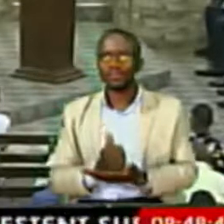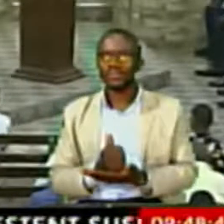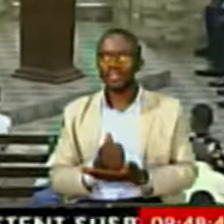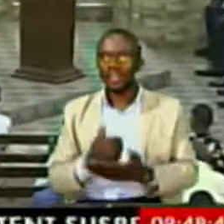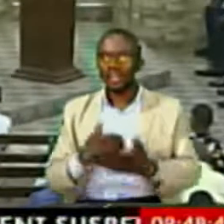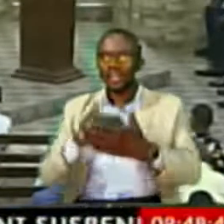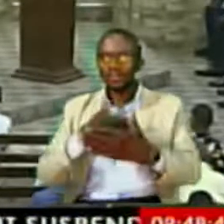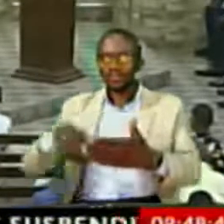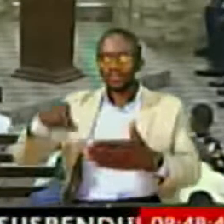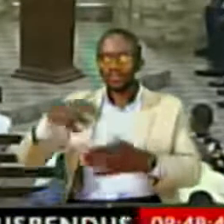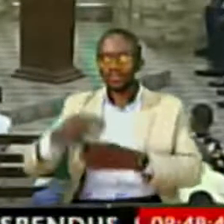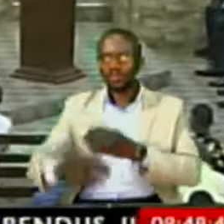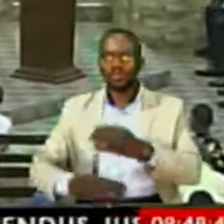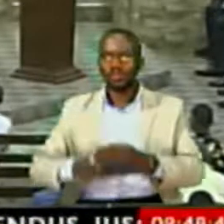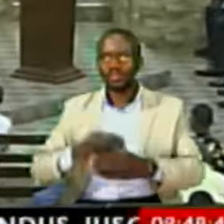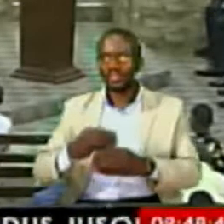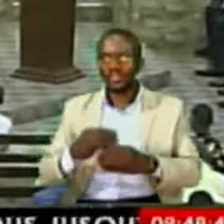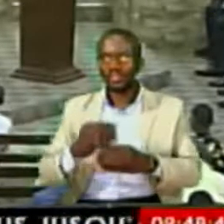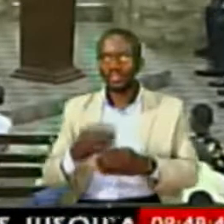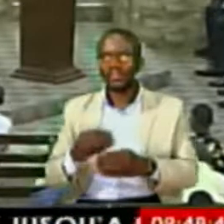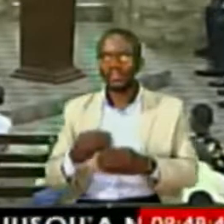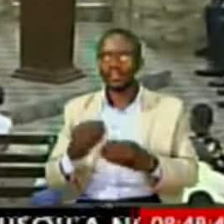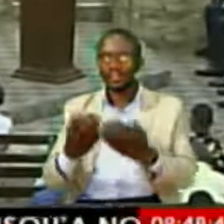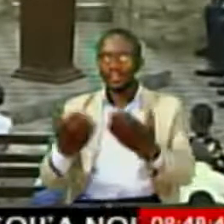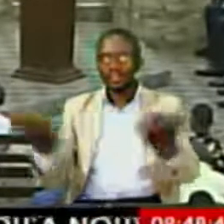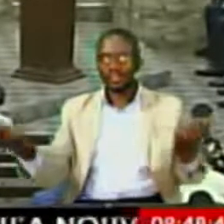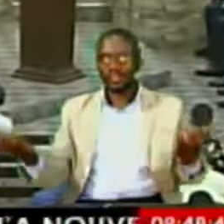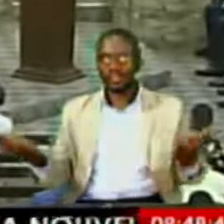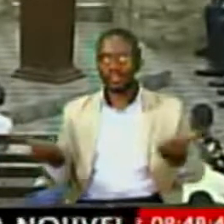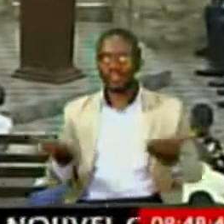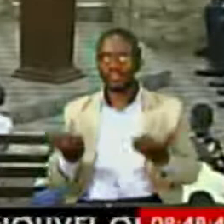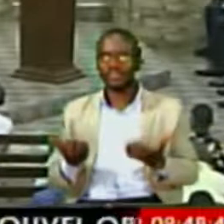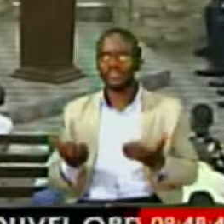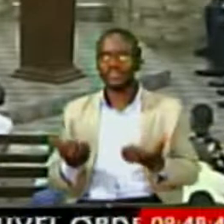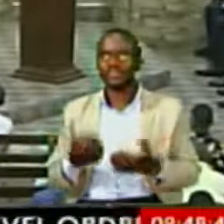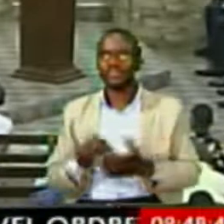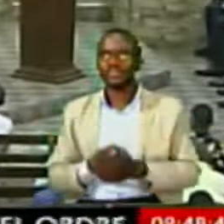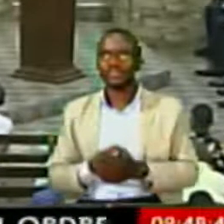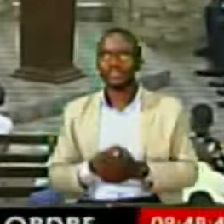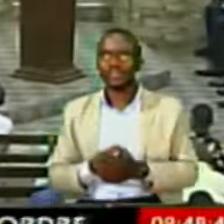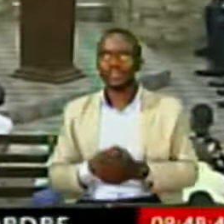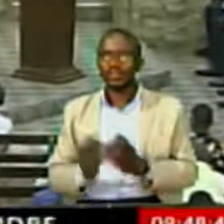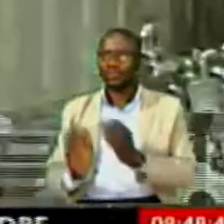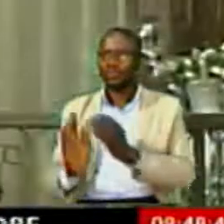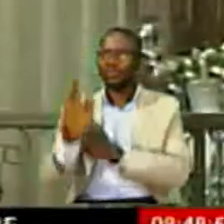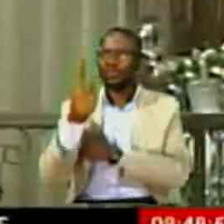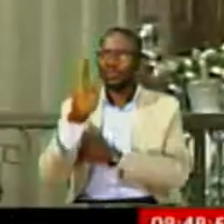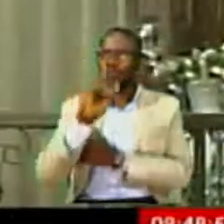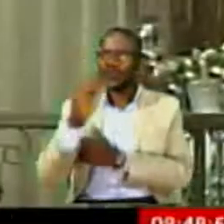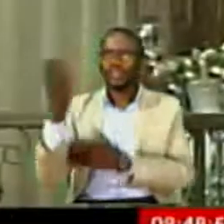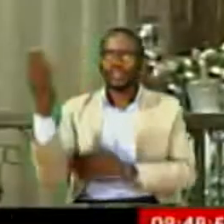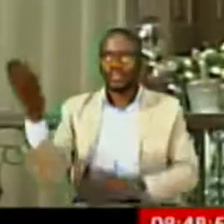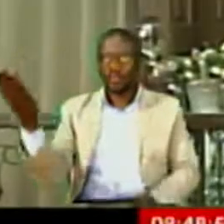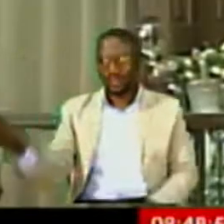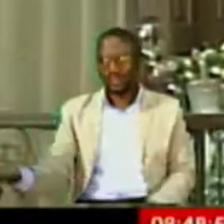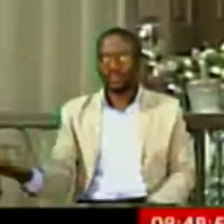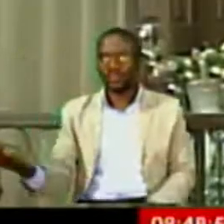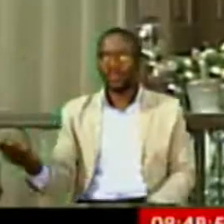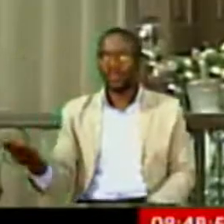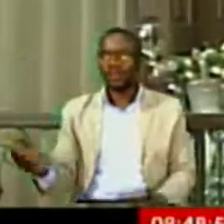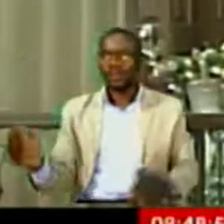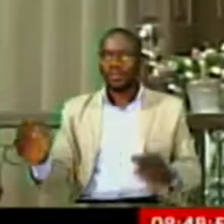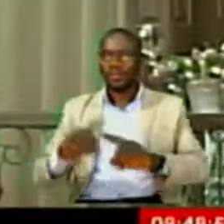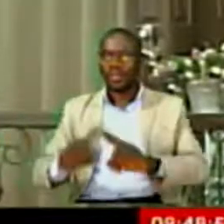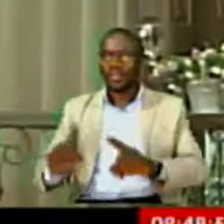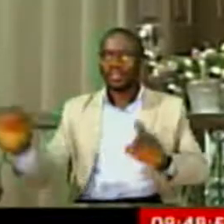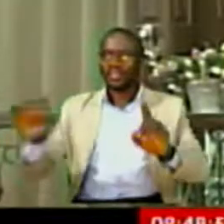le monde ne fût. Before the world was created. Dieu était là. God was there. Mais il n'était pas encore